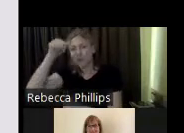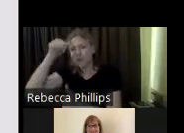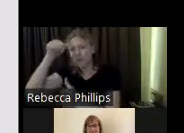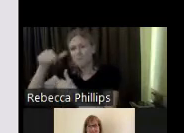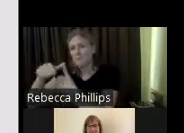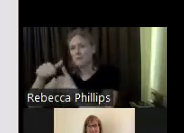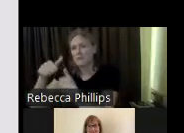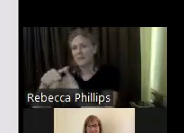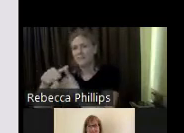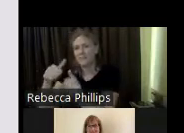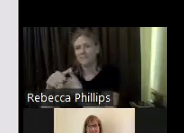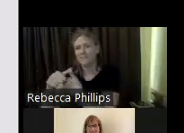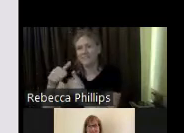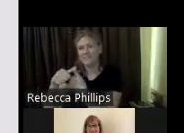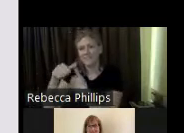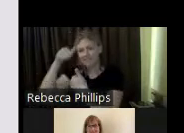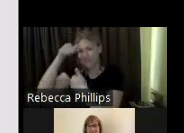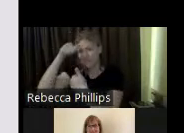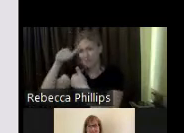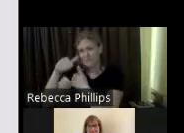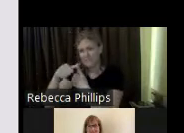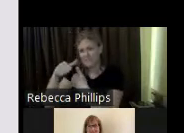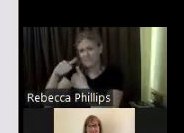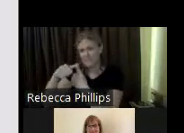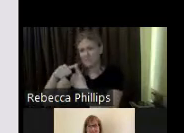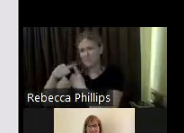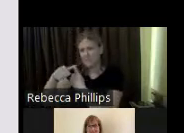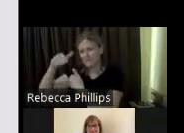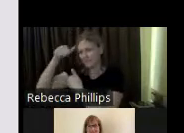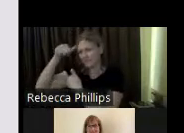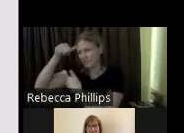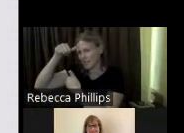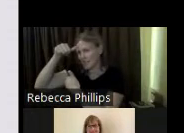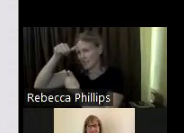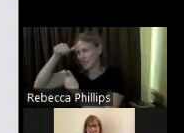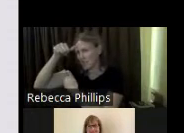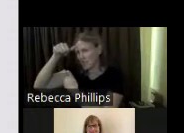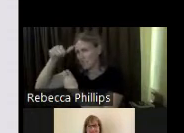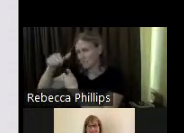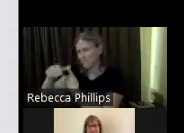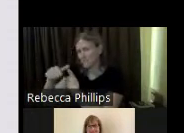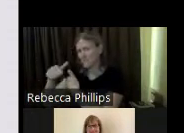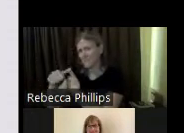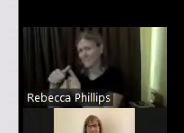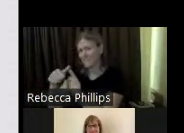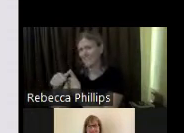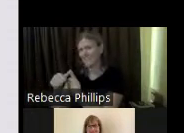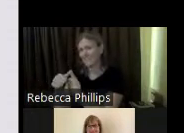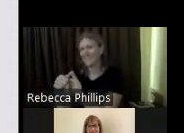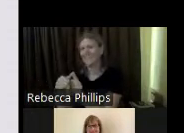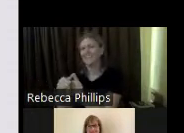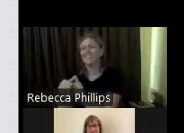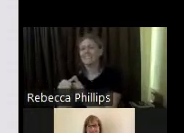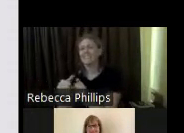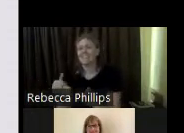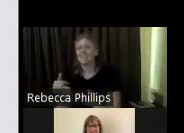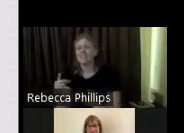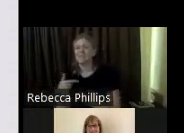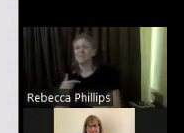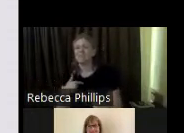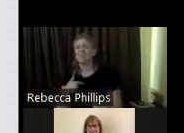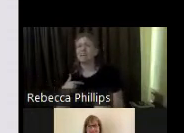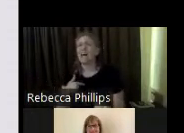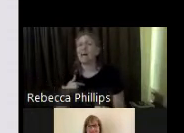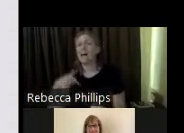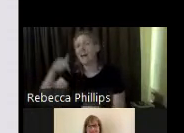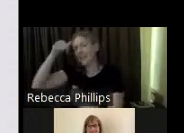So who remembered? Who remembered? This is remember. You're taking your thumb. Good. So yeah, you remember,